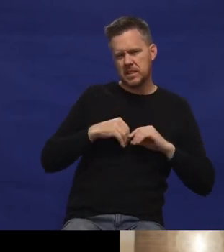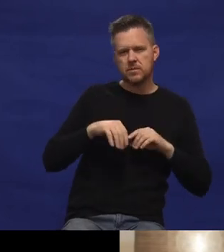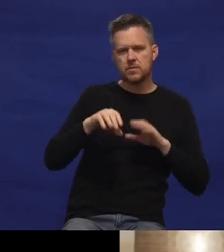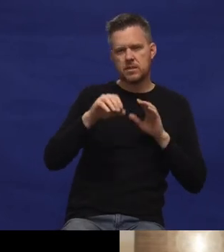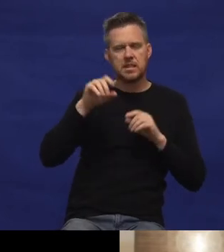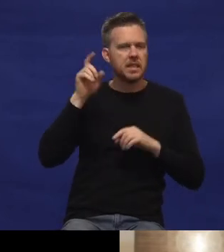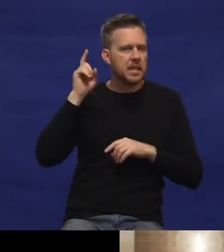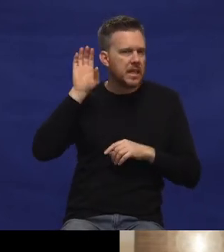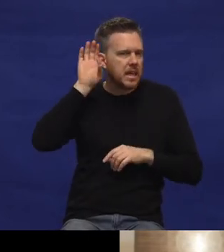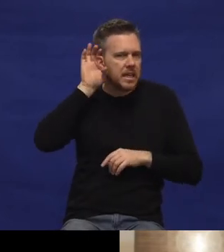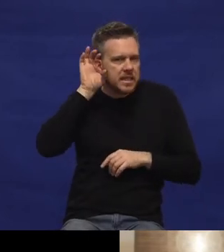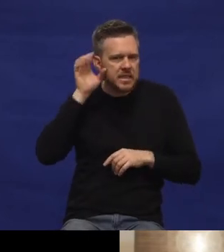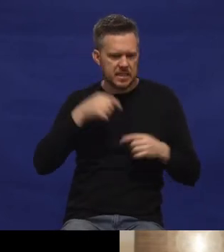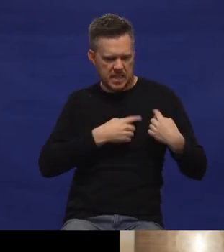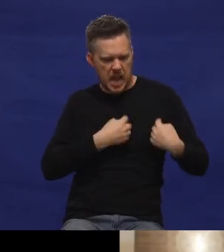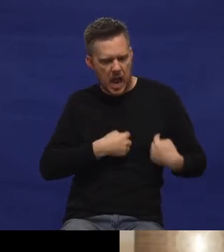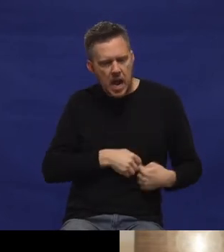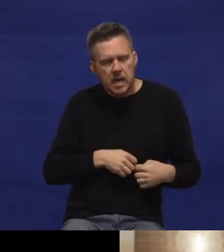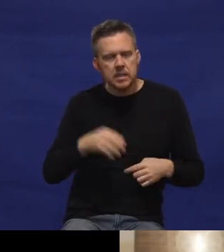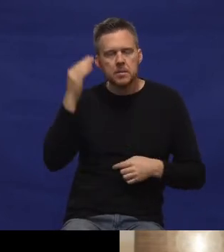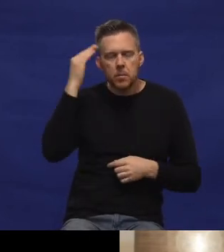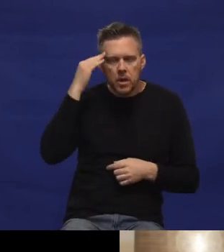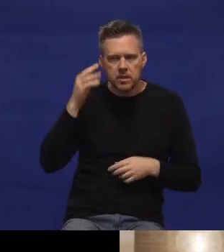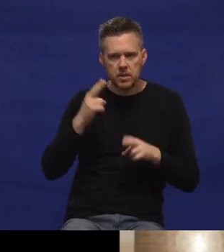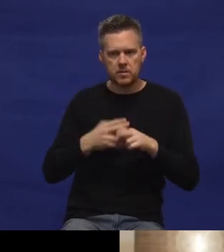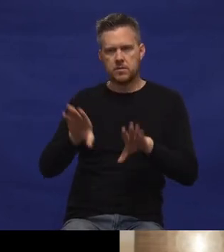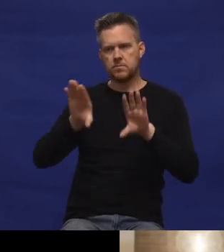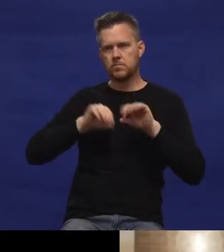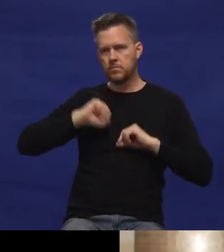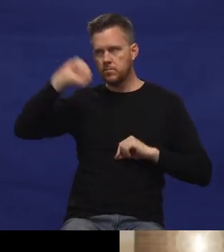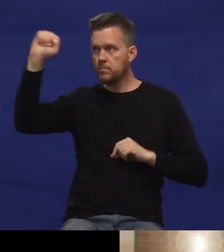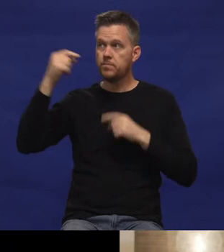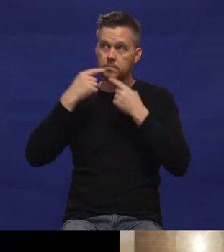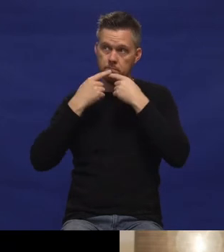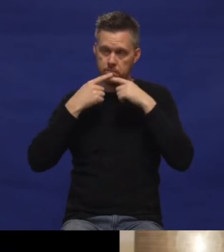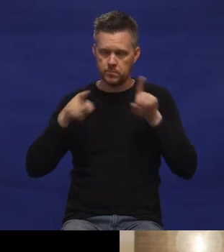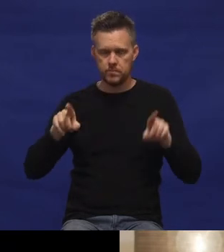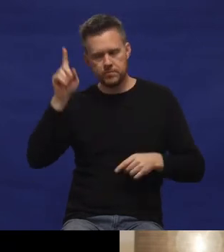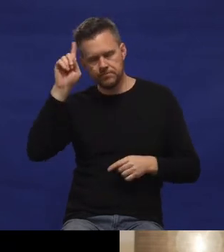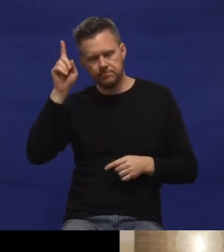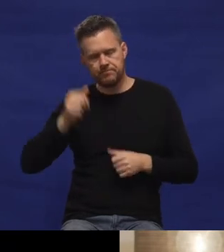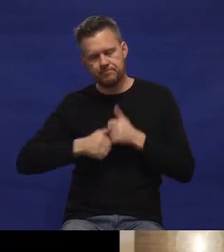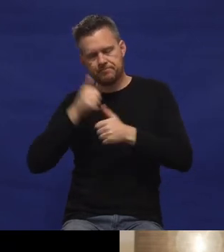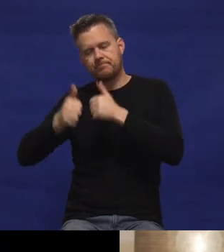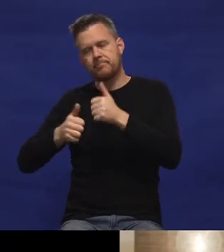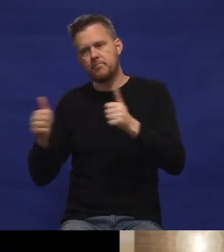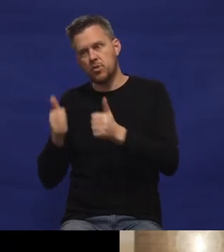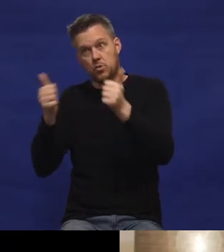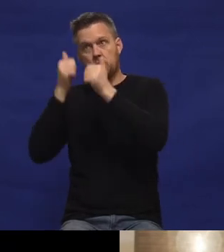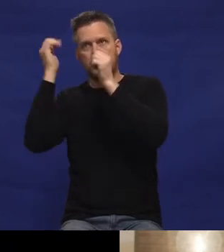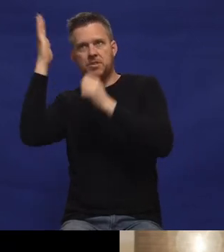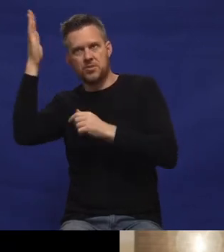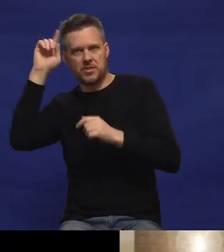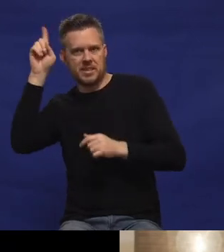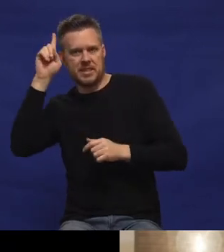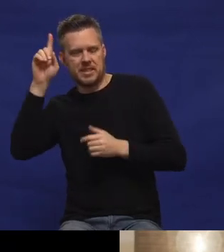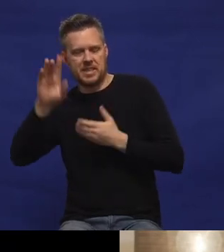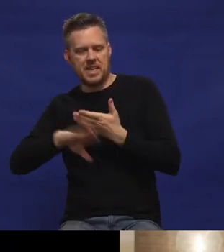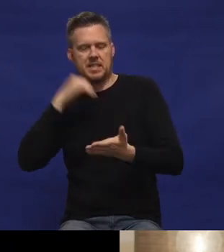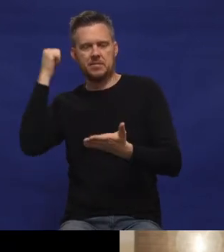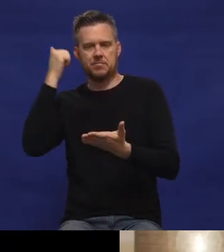and minds to truly receive the message that you want to deliver today. And may you be glorified. Have your way, I pray, in Jesus'